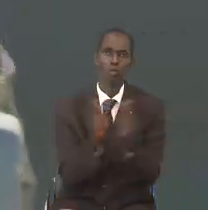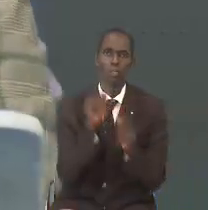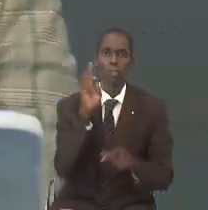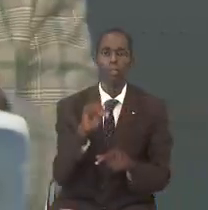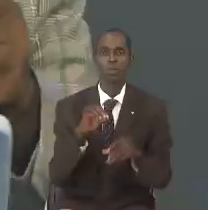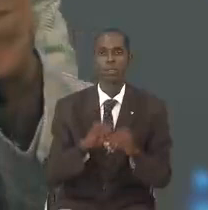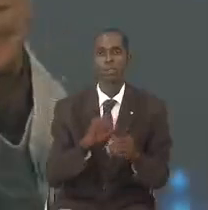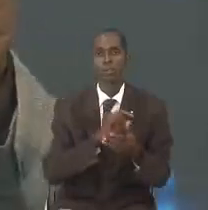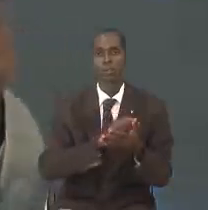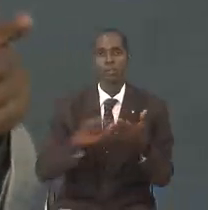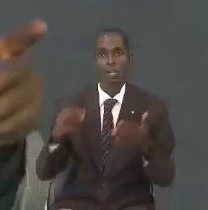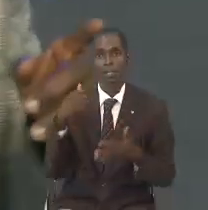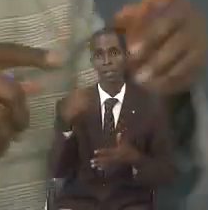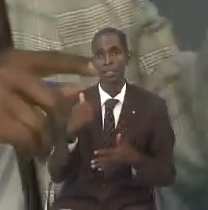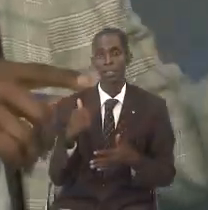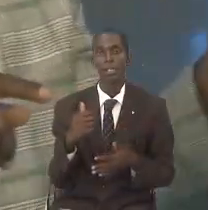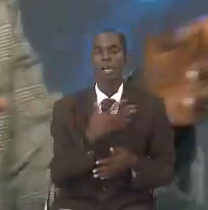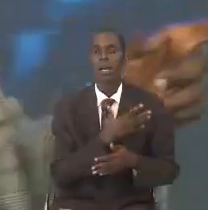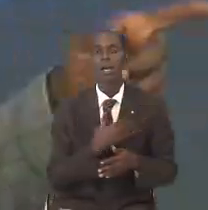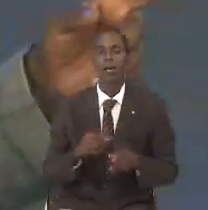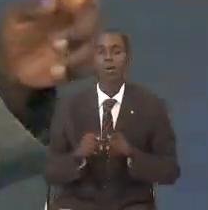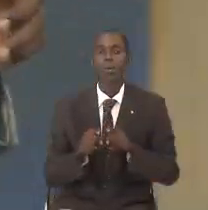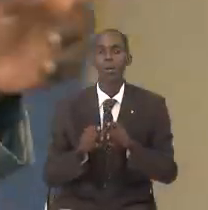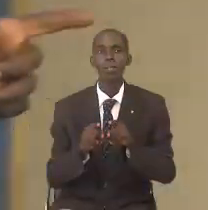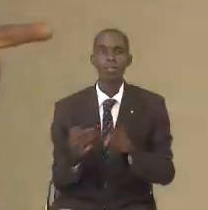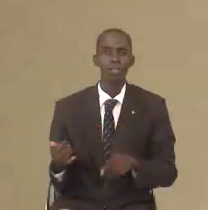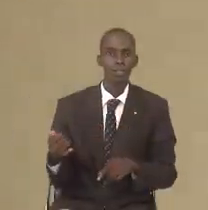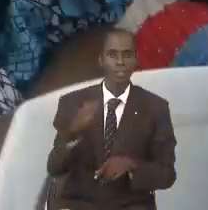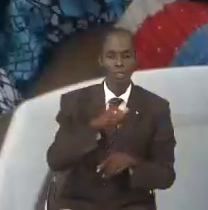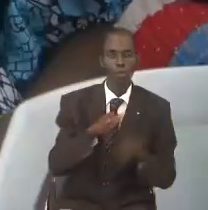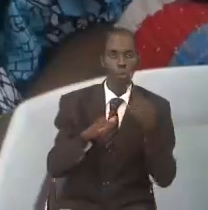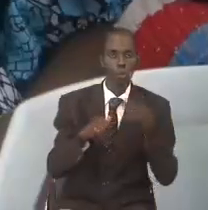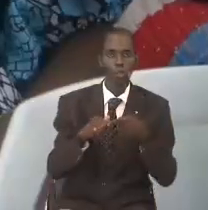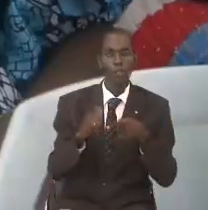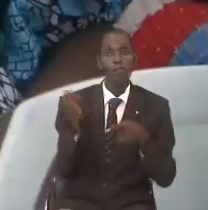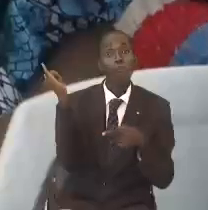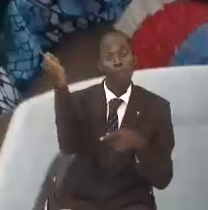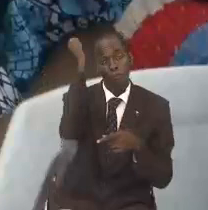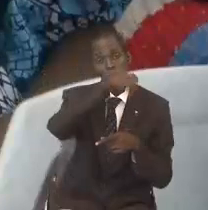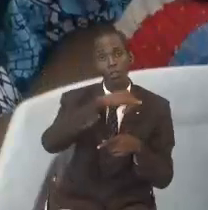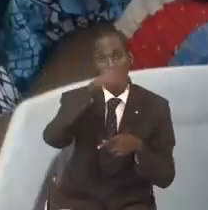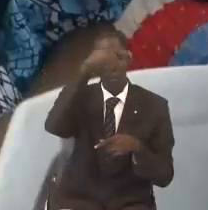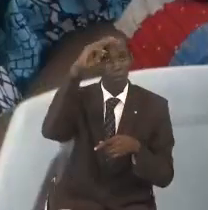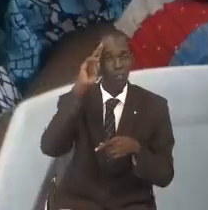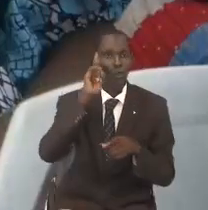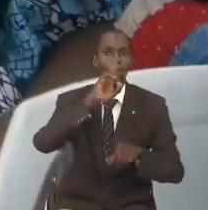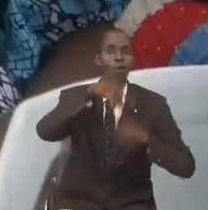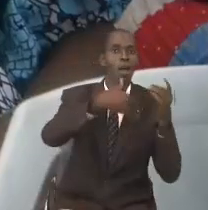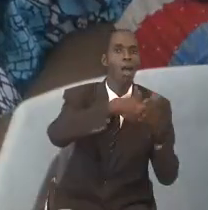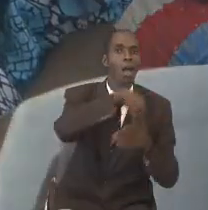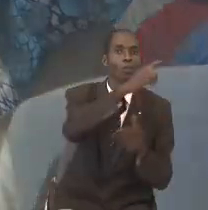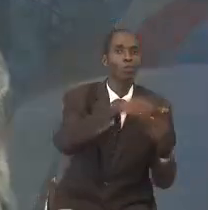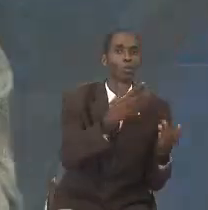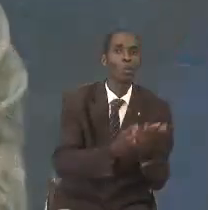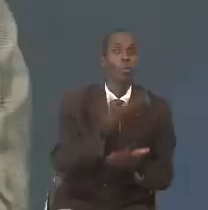Verse 10 says, and while they, the foolish virgins, went to buy, the